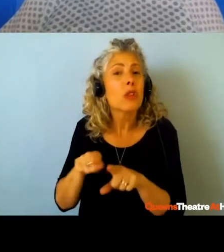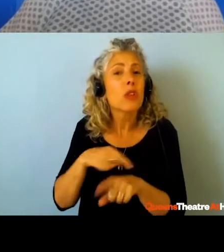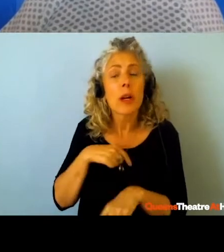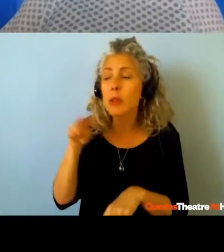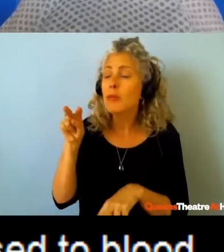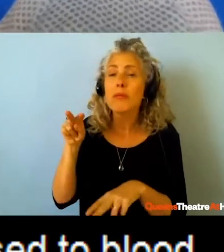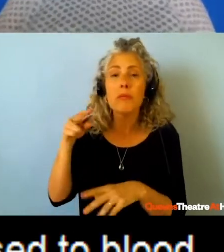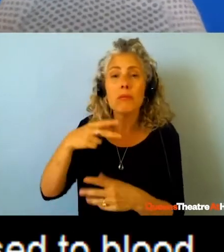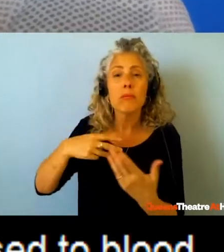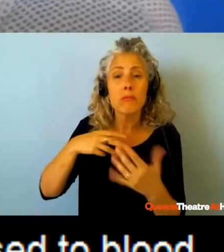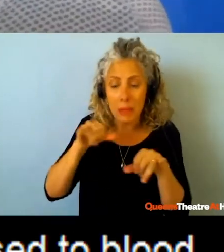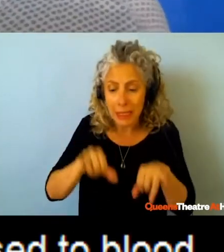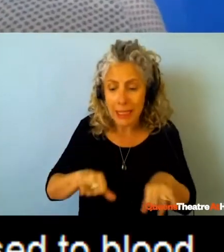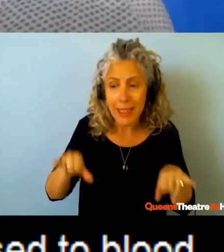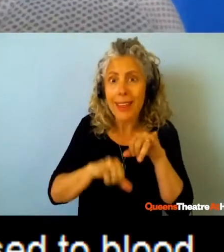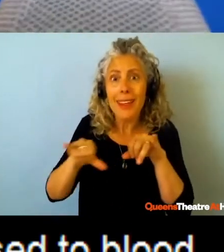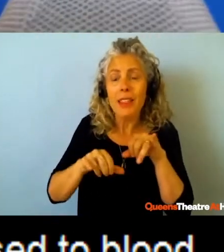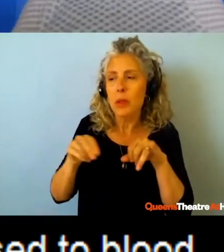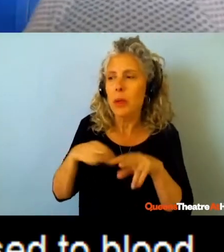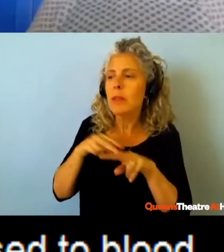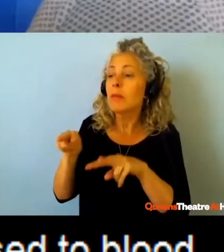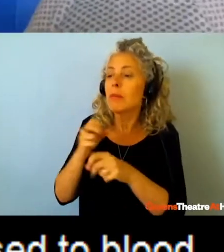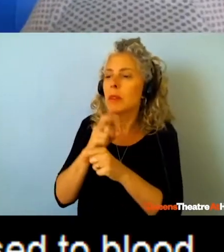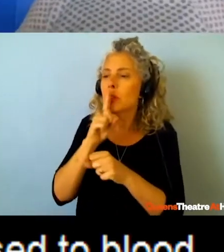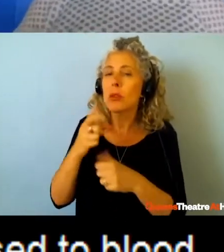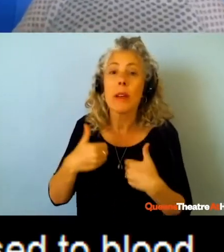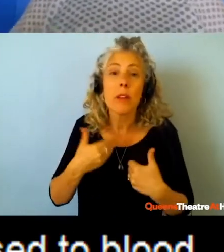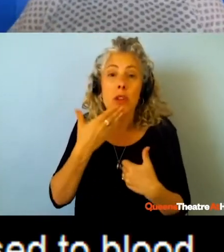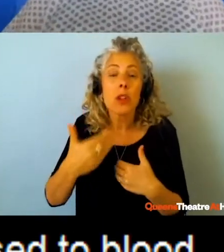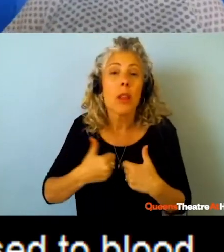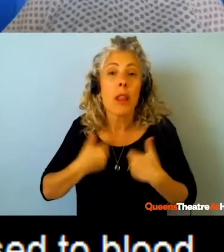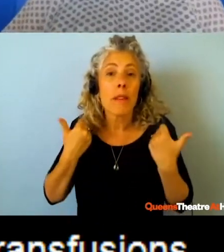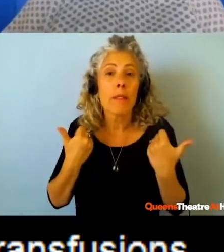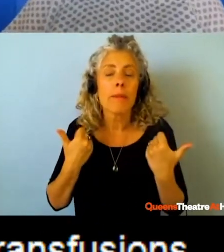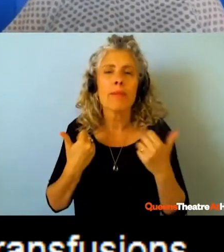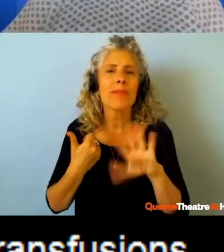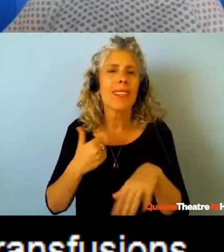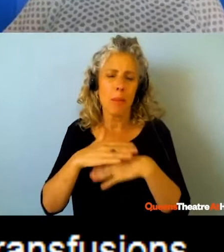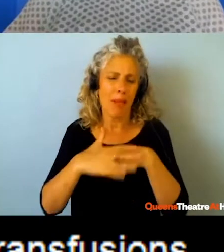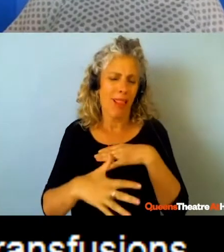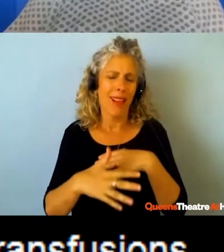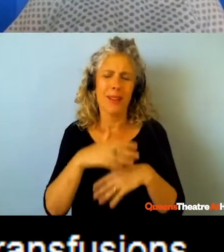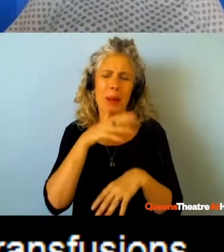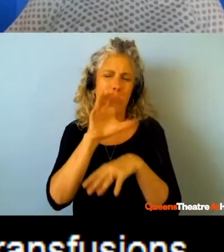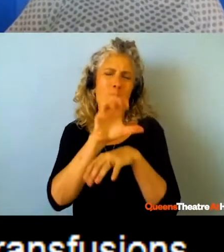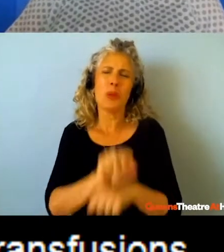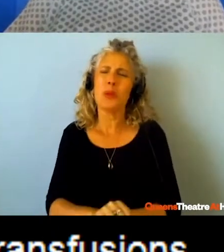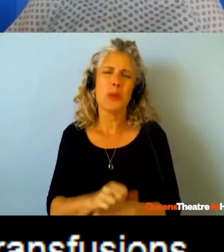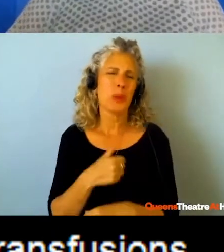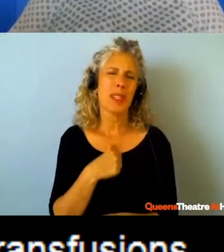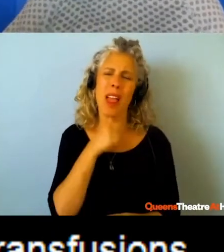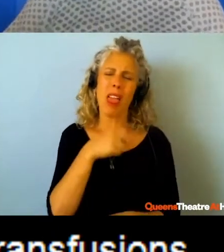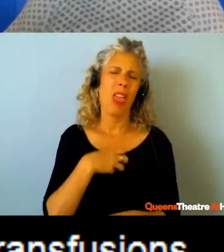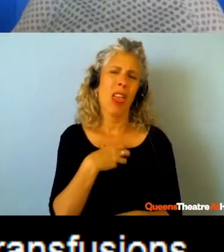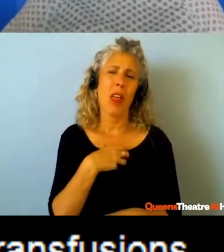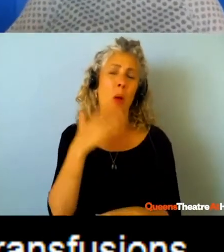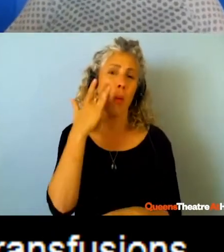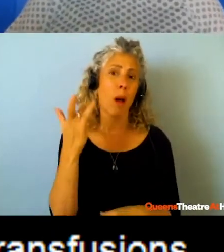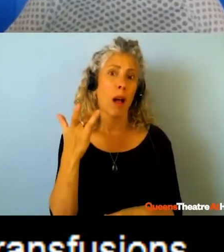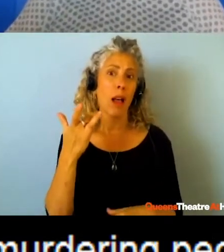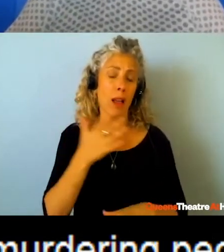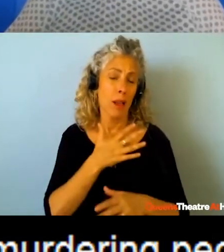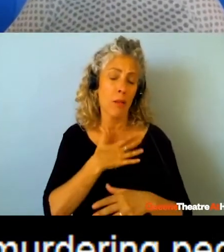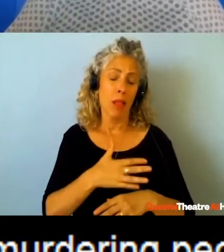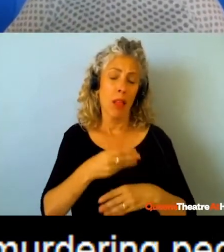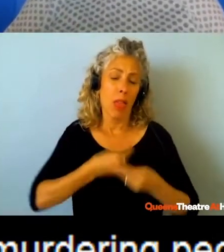life. Look, I'm already used to blood. It doesn't gross me out because of all the transfusions. I've been sick for